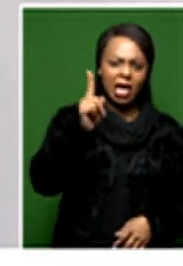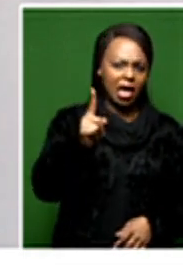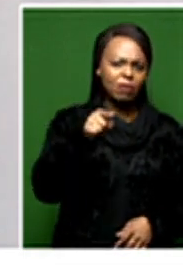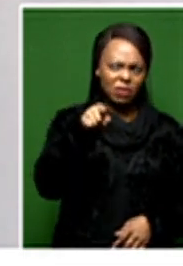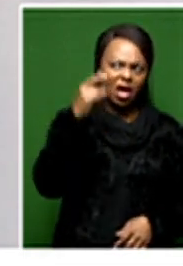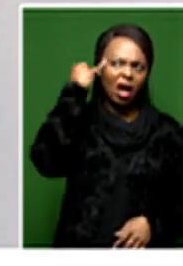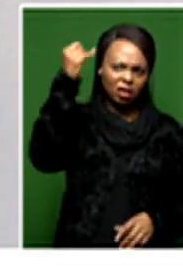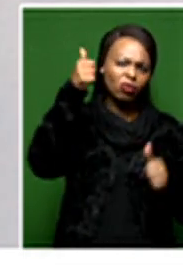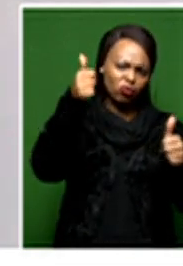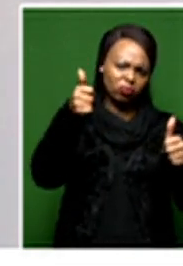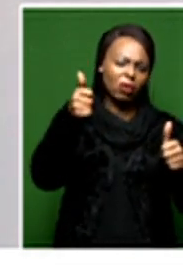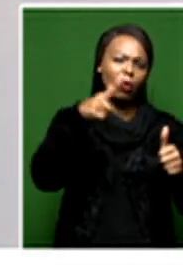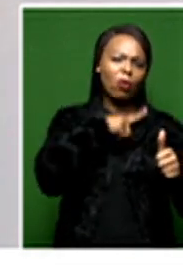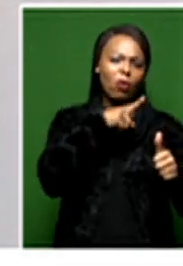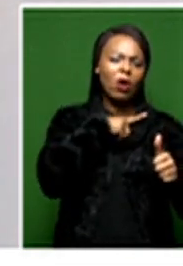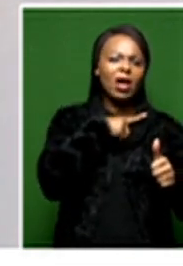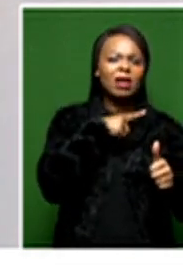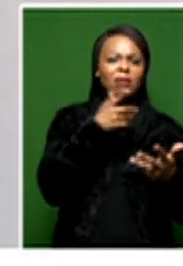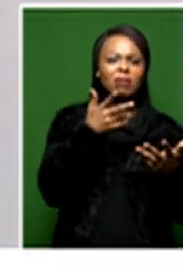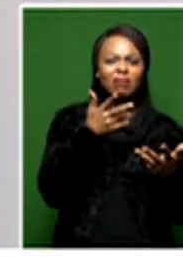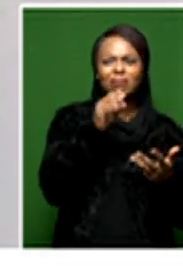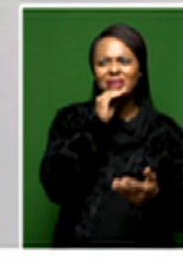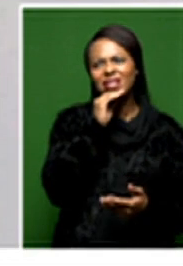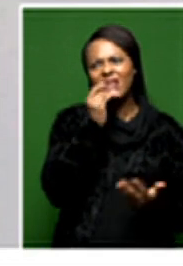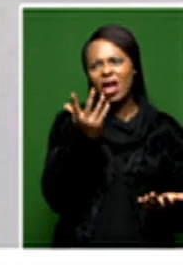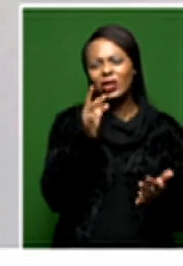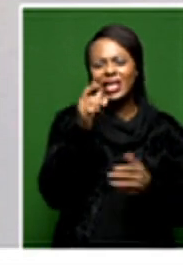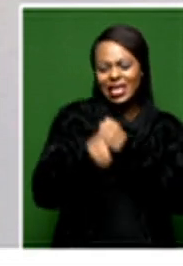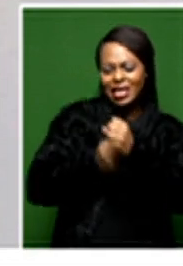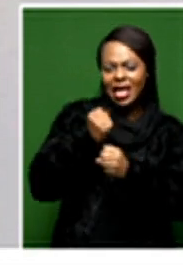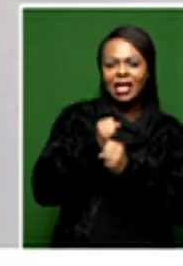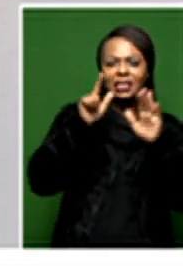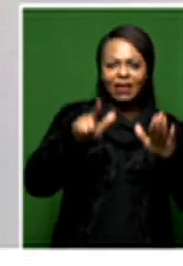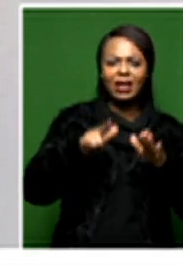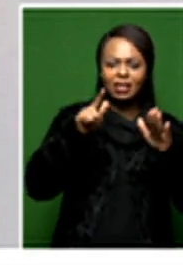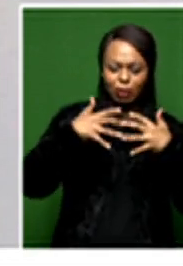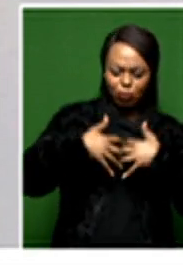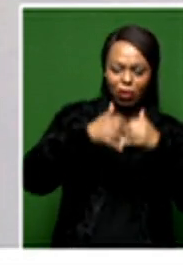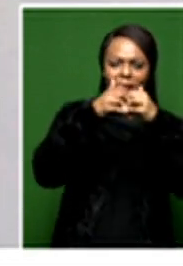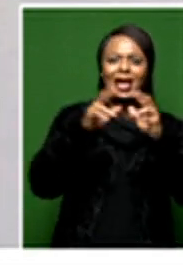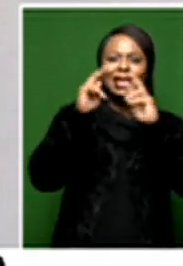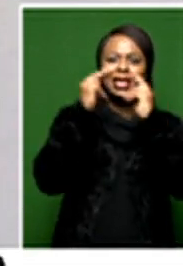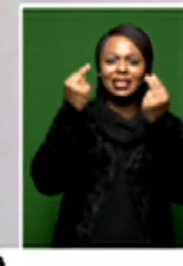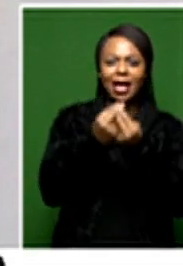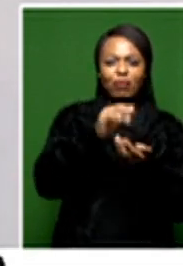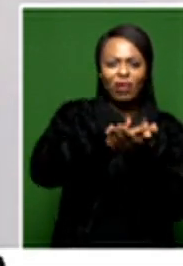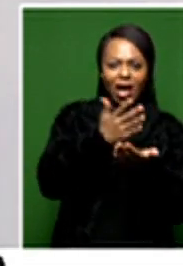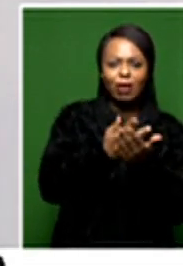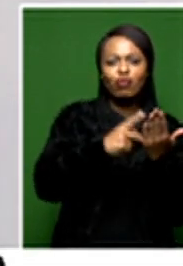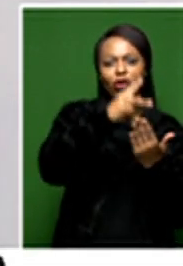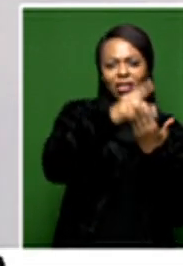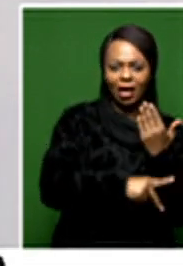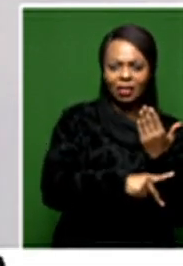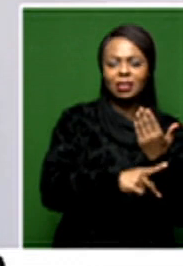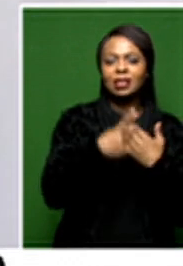because for more than 15, it's now 17 years ago that we started the National Braai Day project, we've always said